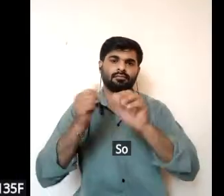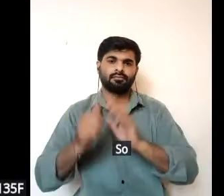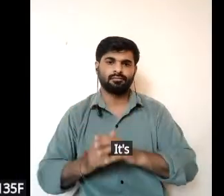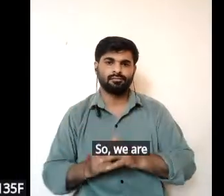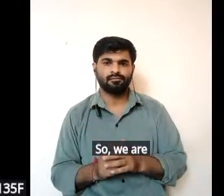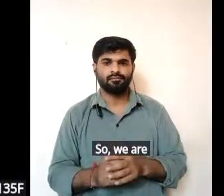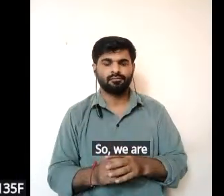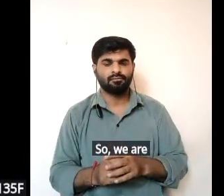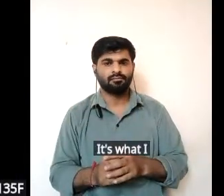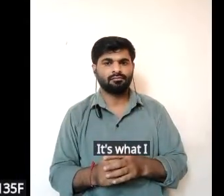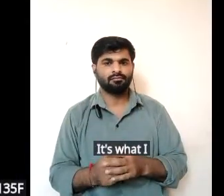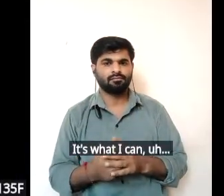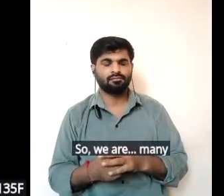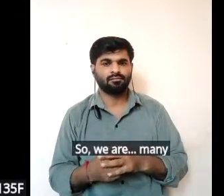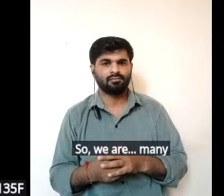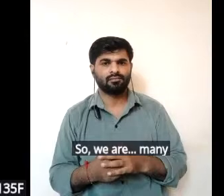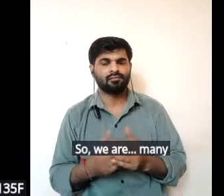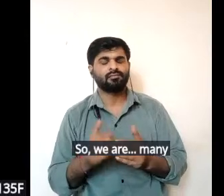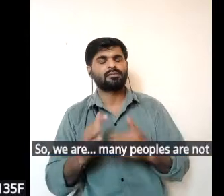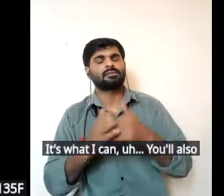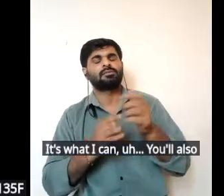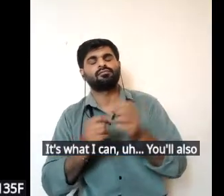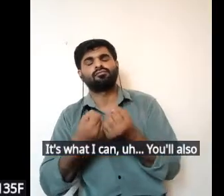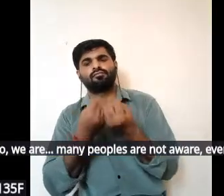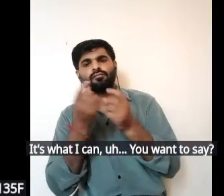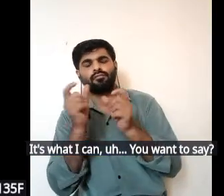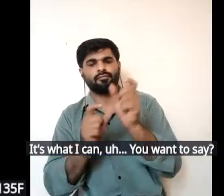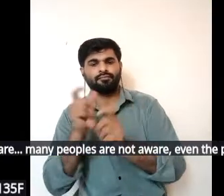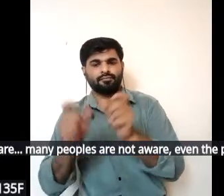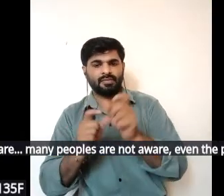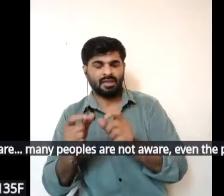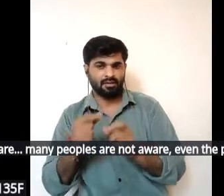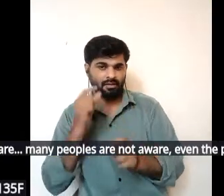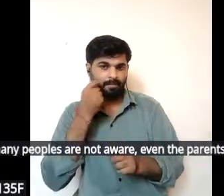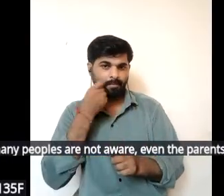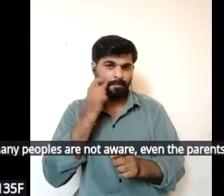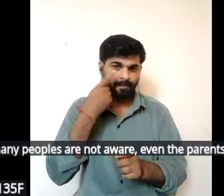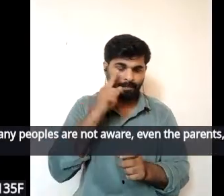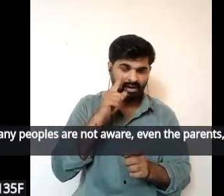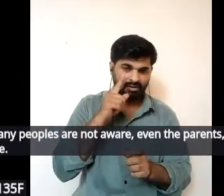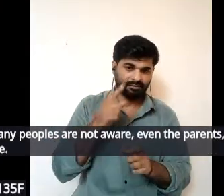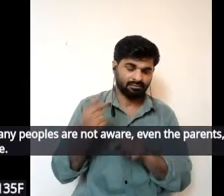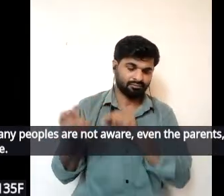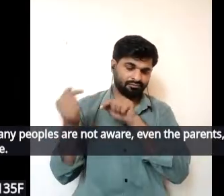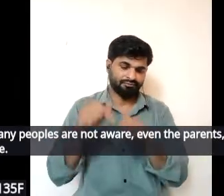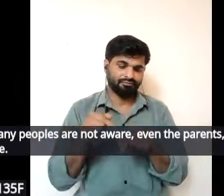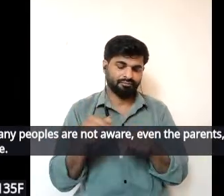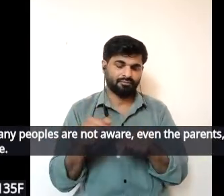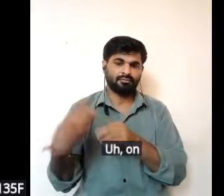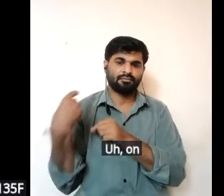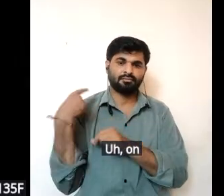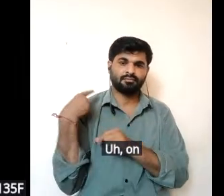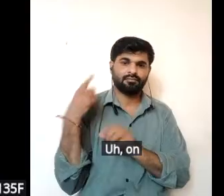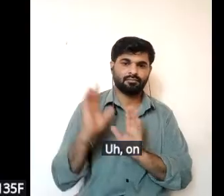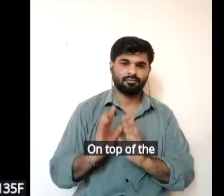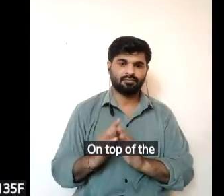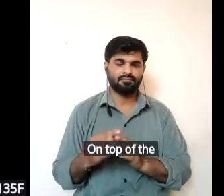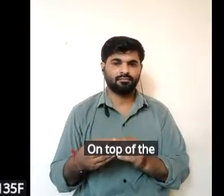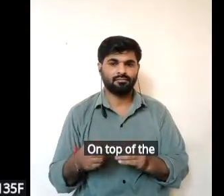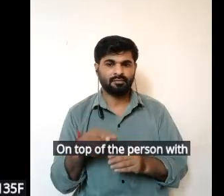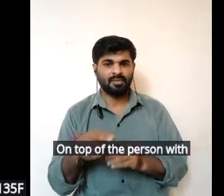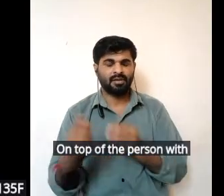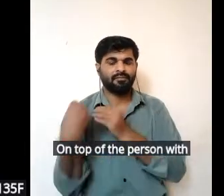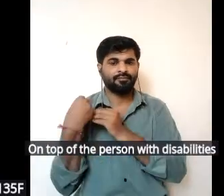are many people are not aware, even the parents, the stakeholders were not aware, on top of the person with